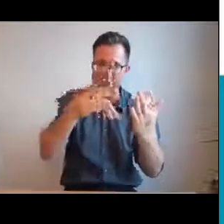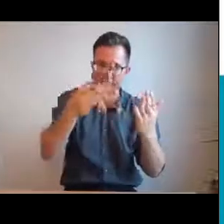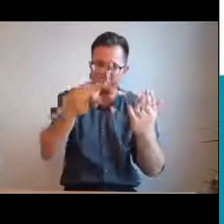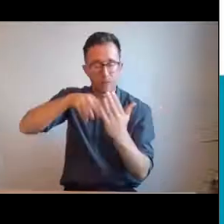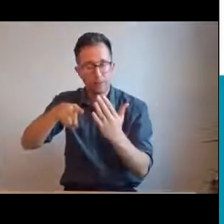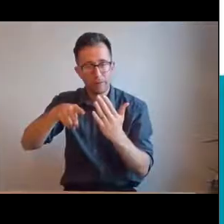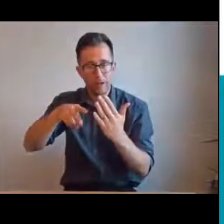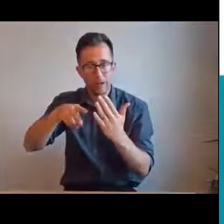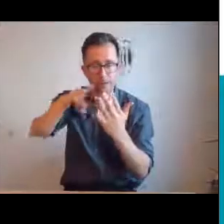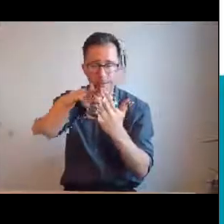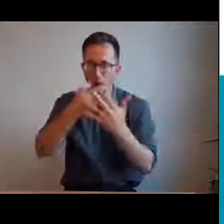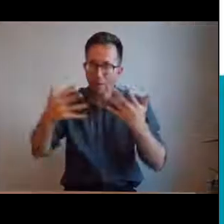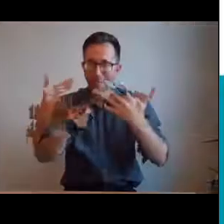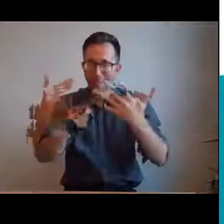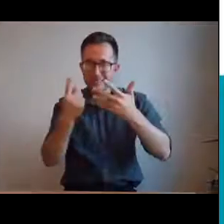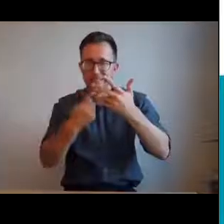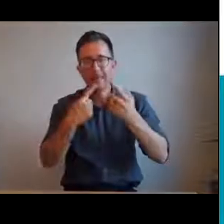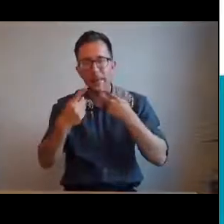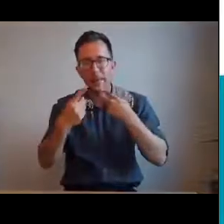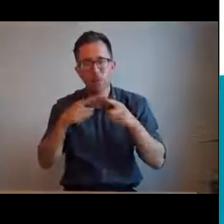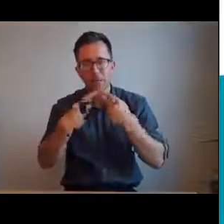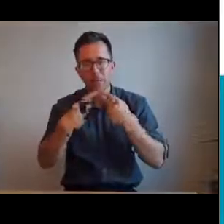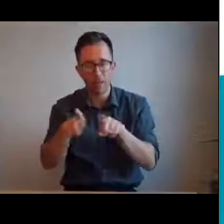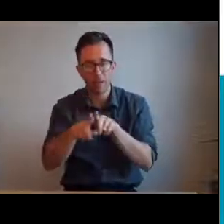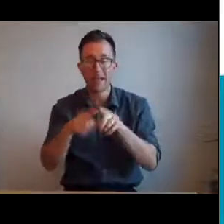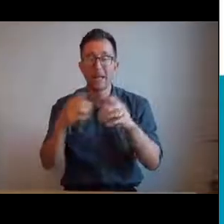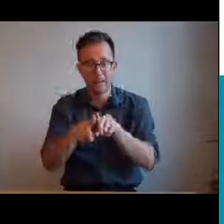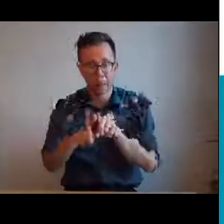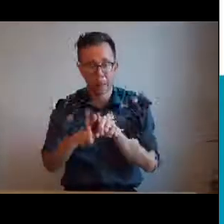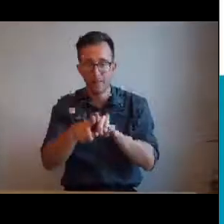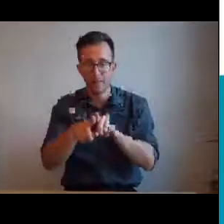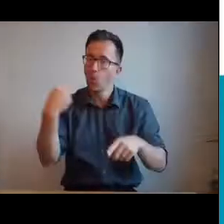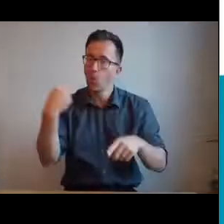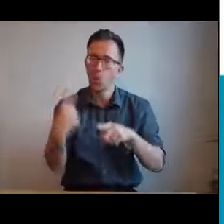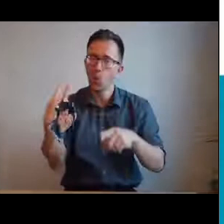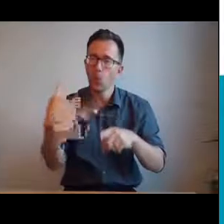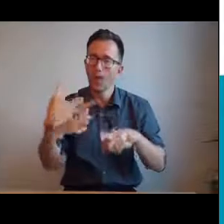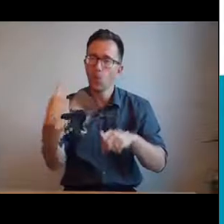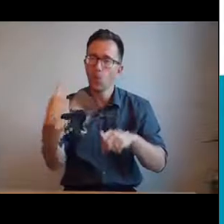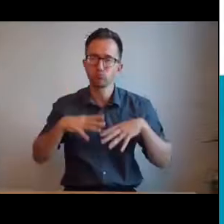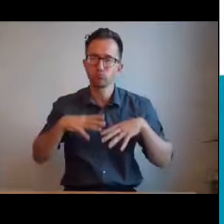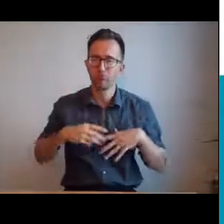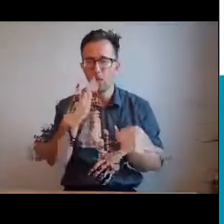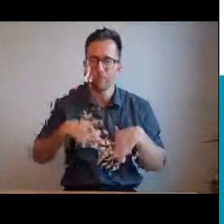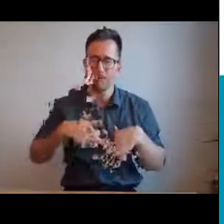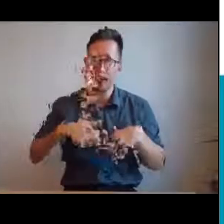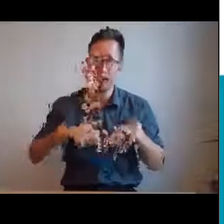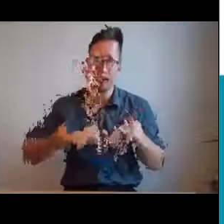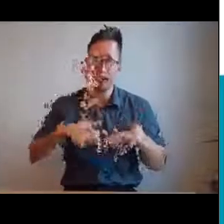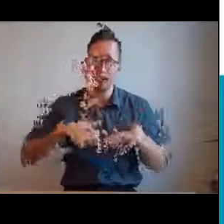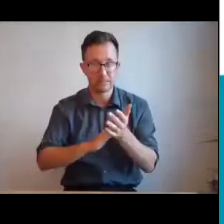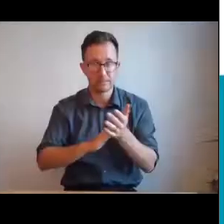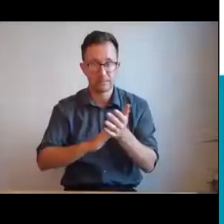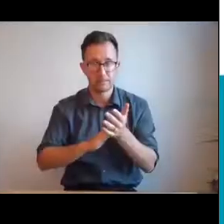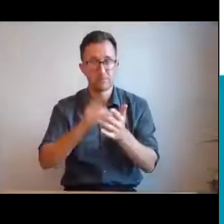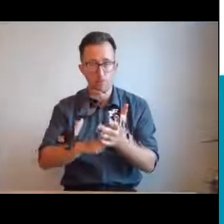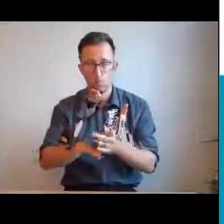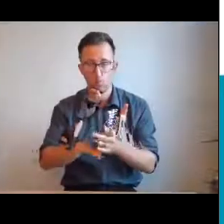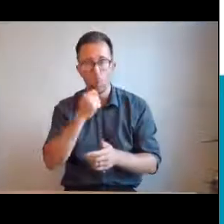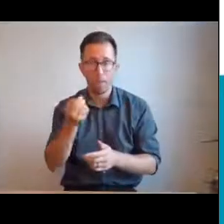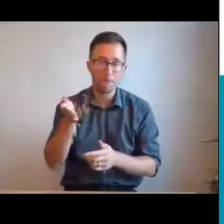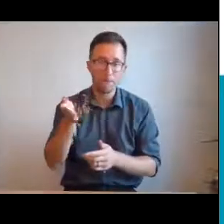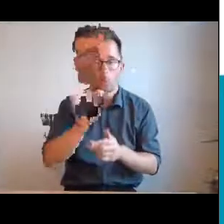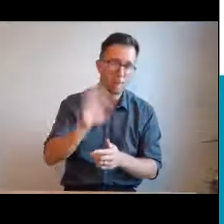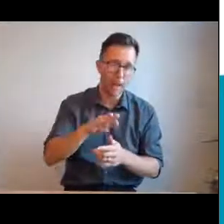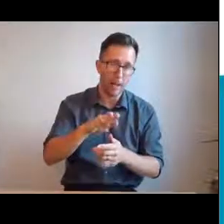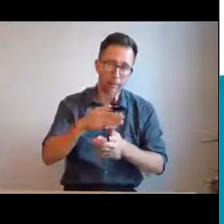consultation materials. So we're going to take a very short break now for about 3 minutes, and then we'll be right back to run through